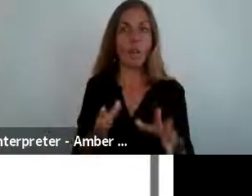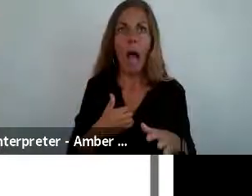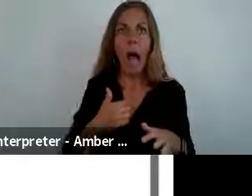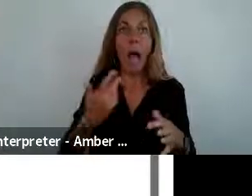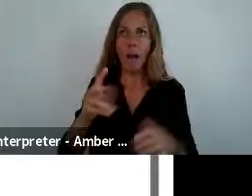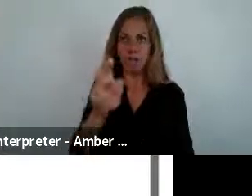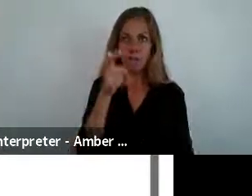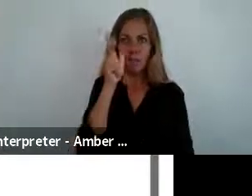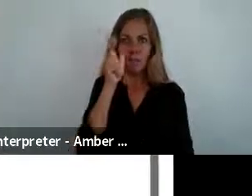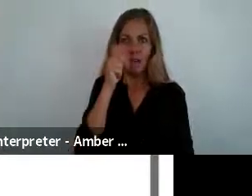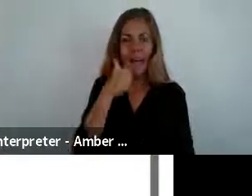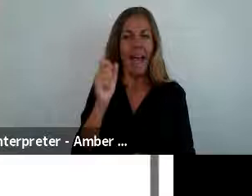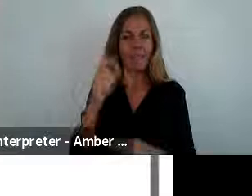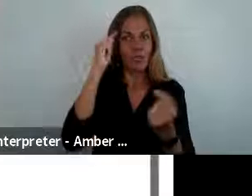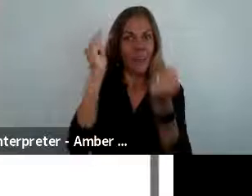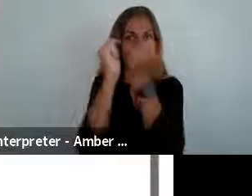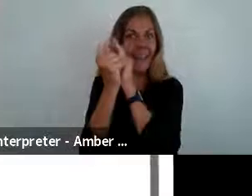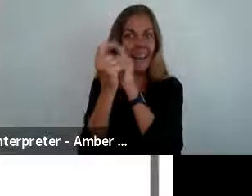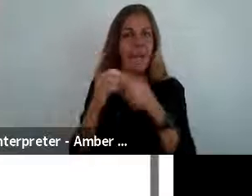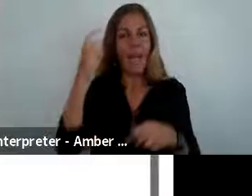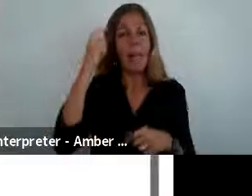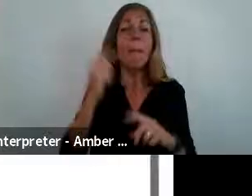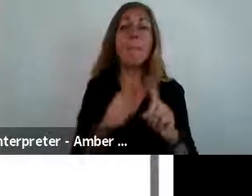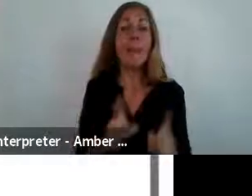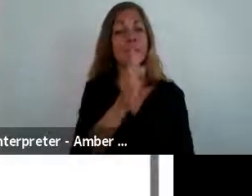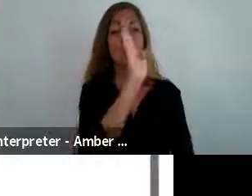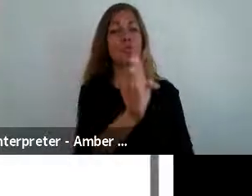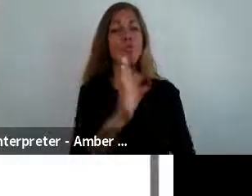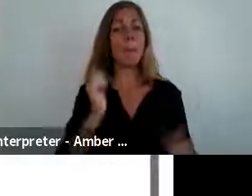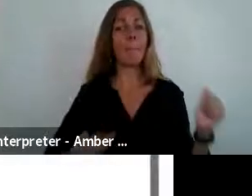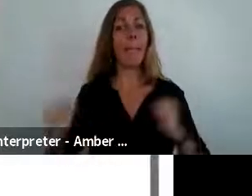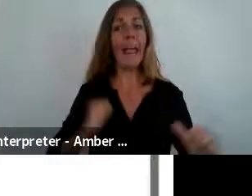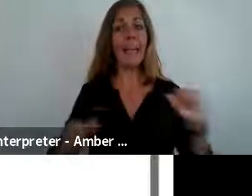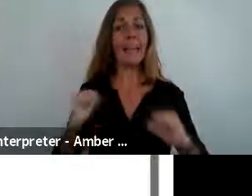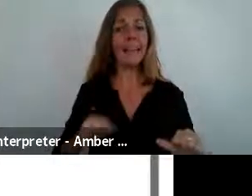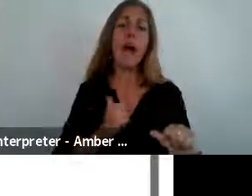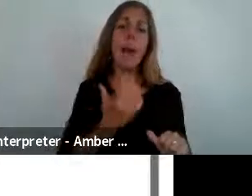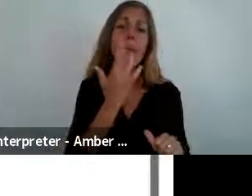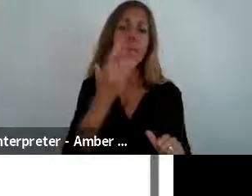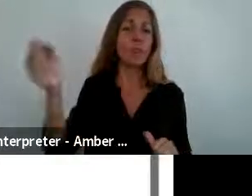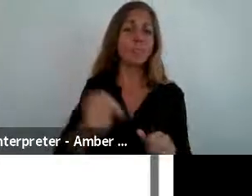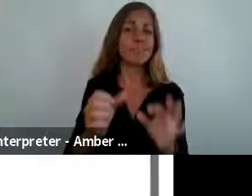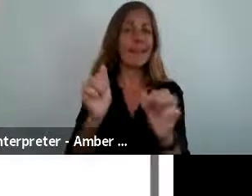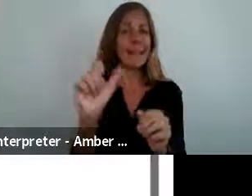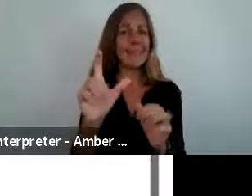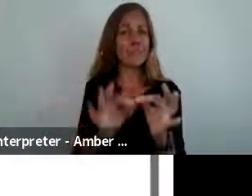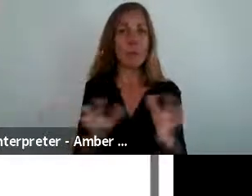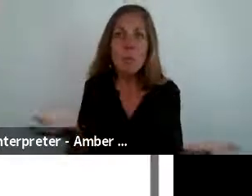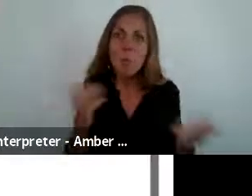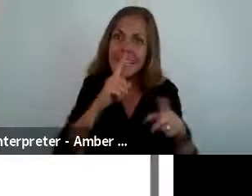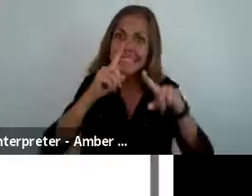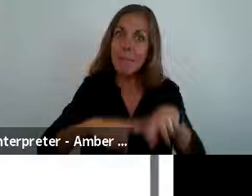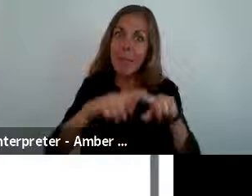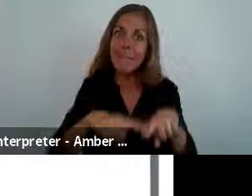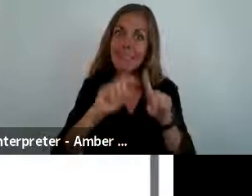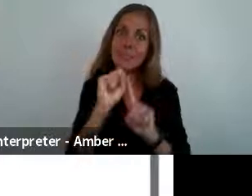too. But for like a straight play, I would prefer to have an ASL interpreter. So it really kind of depends